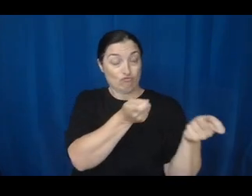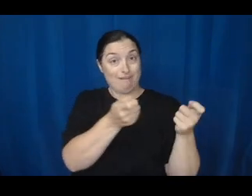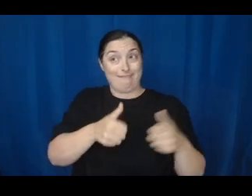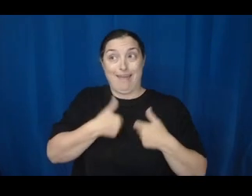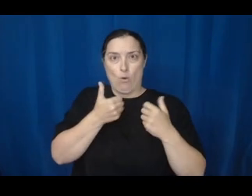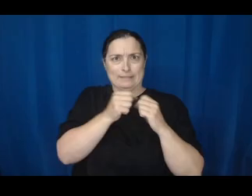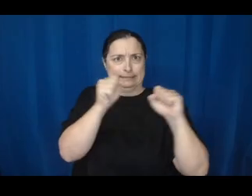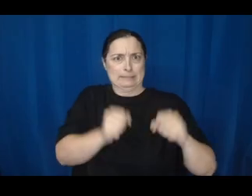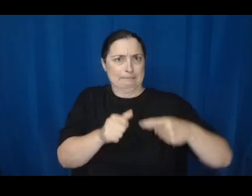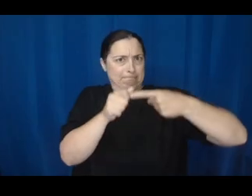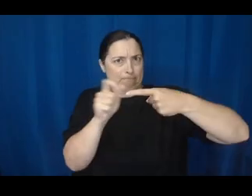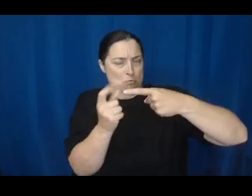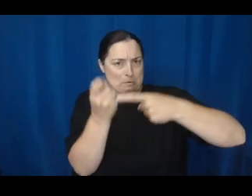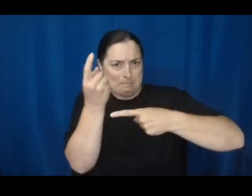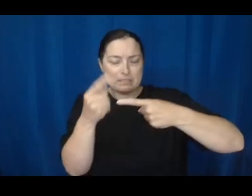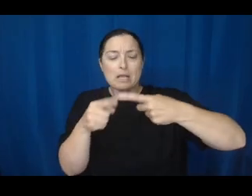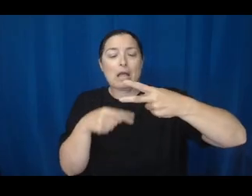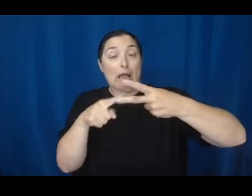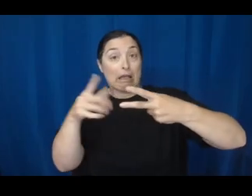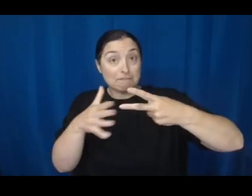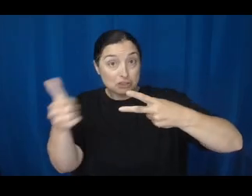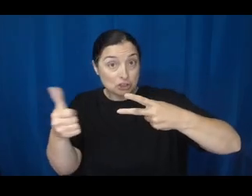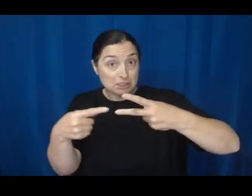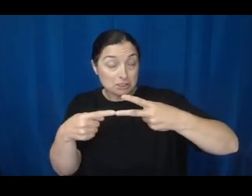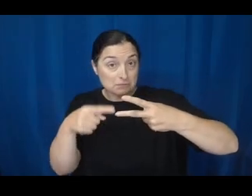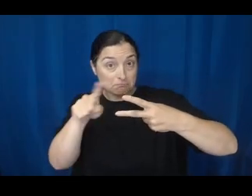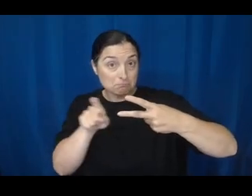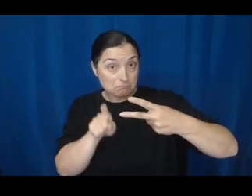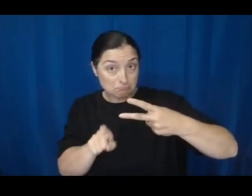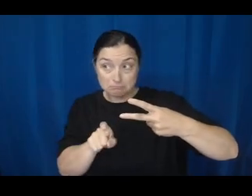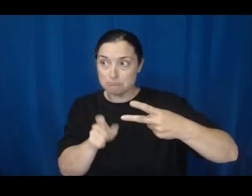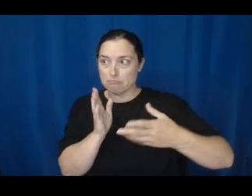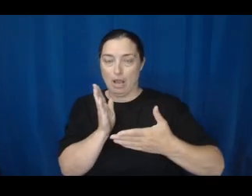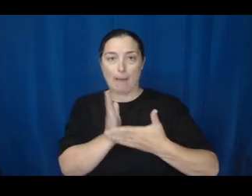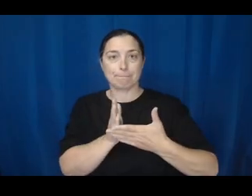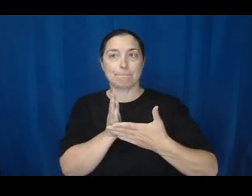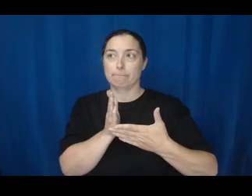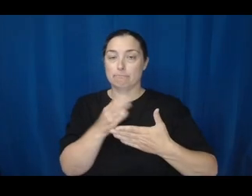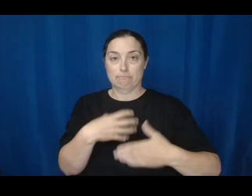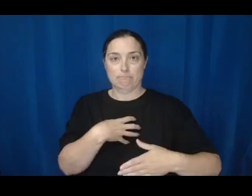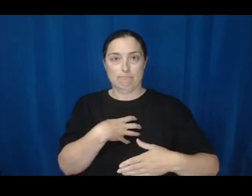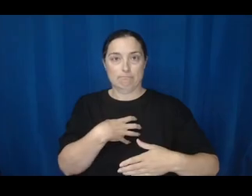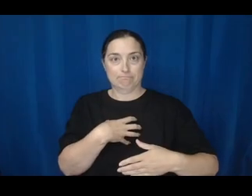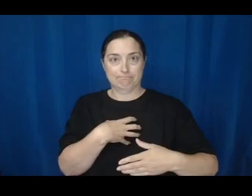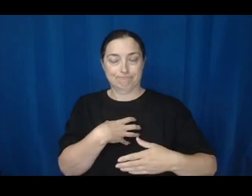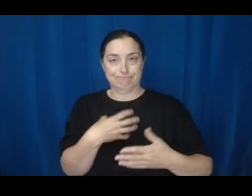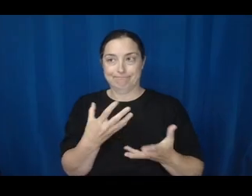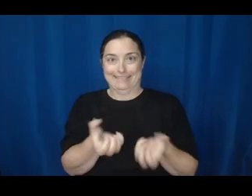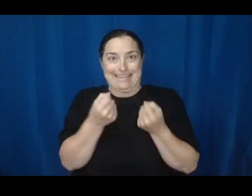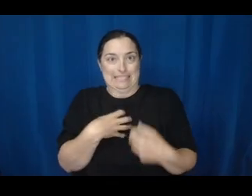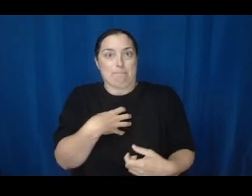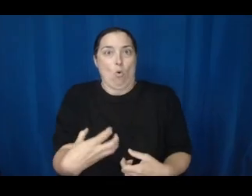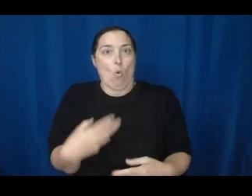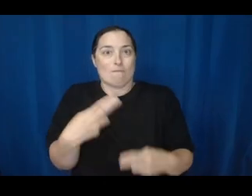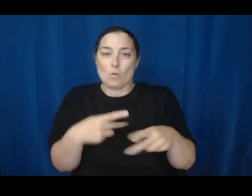How the efficiency of the systems have developed. In other words, are we getting more out of the systems with the same